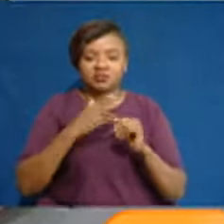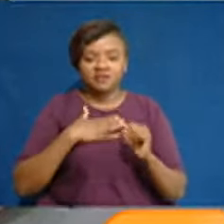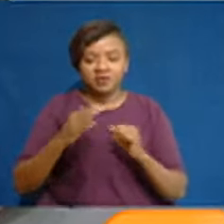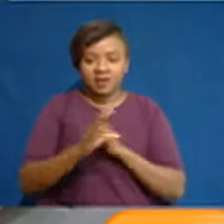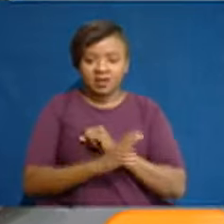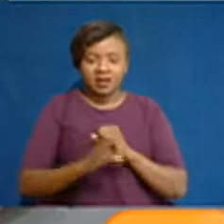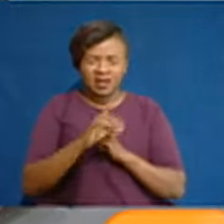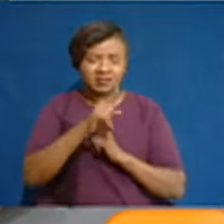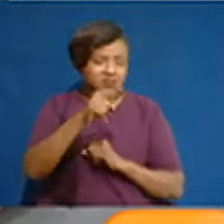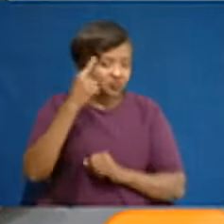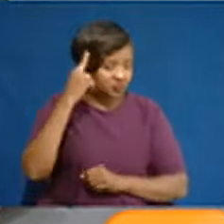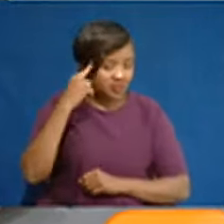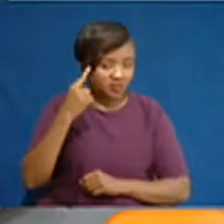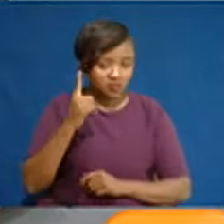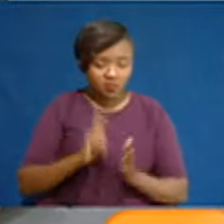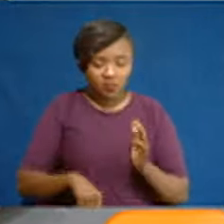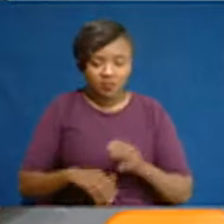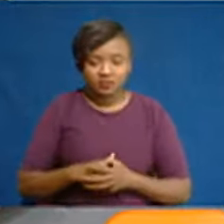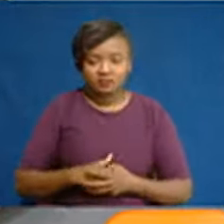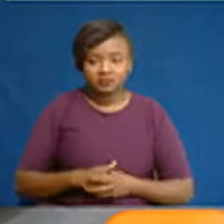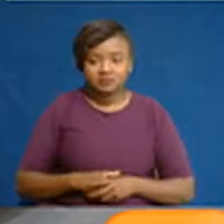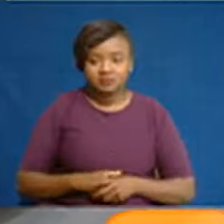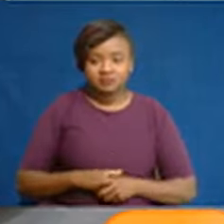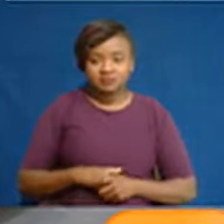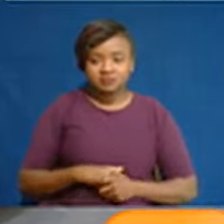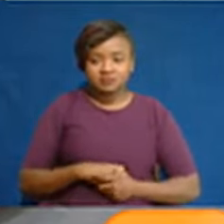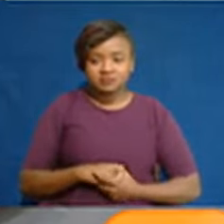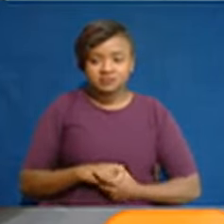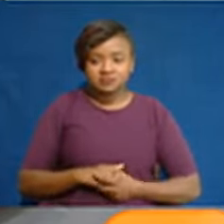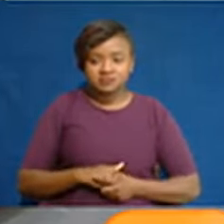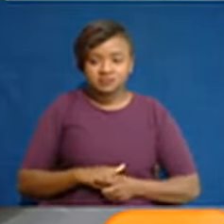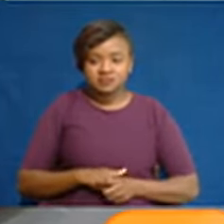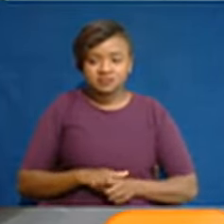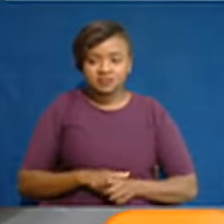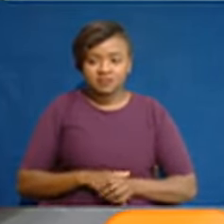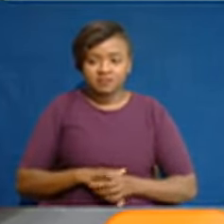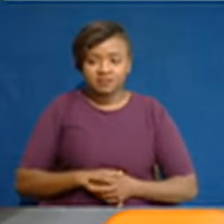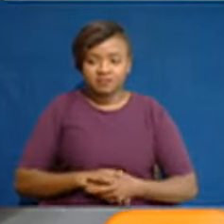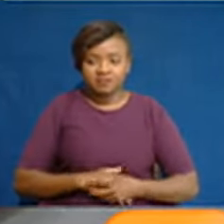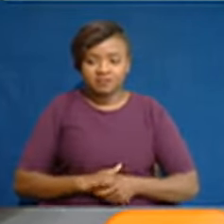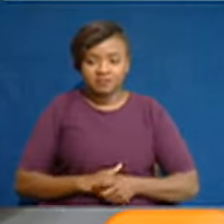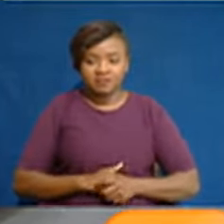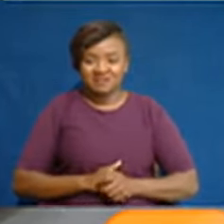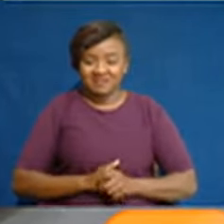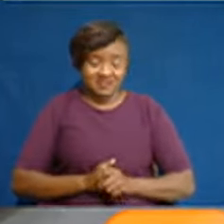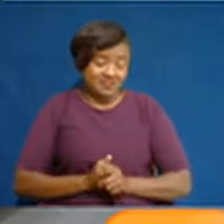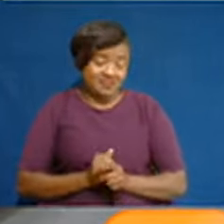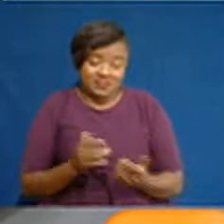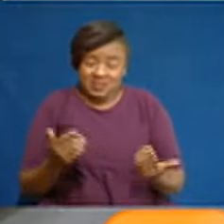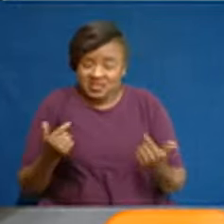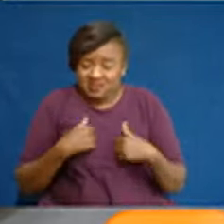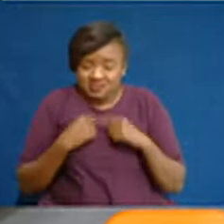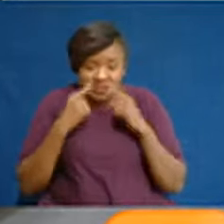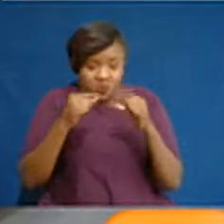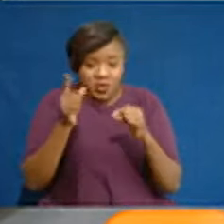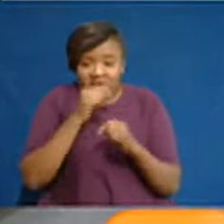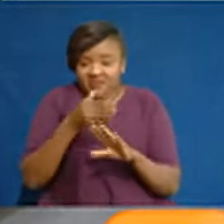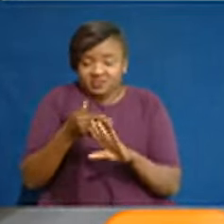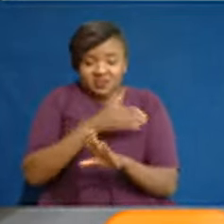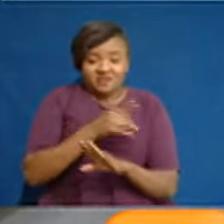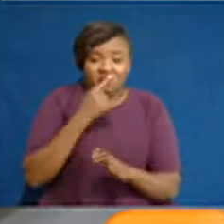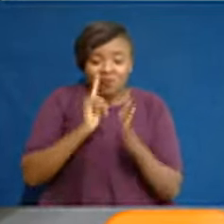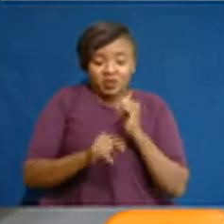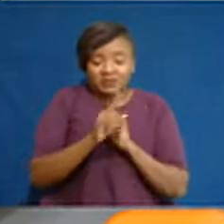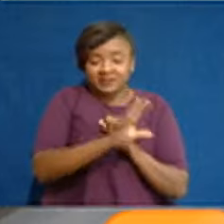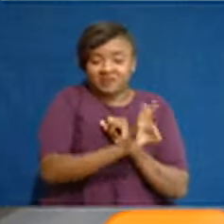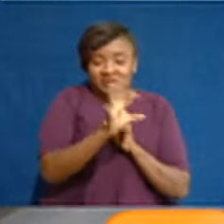statement? No, I mean, I said earlier that I think that the Ford Foundation will be found innocent of all the allegations that are there. I think what we have